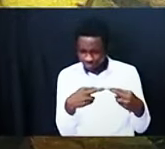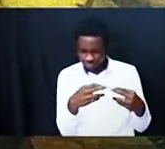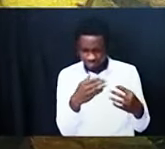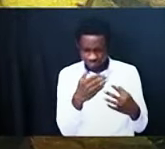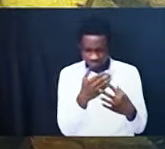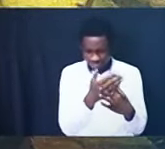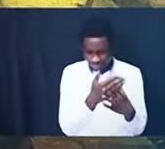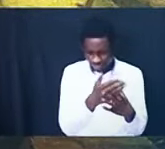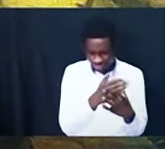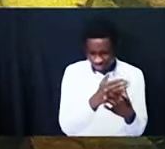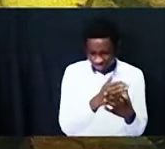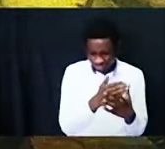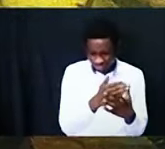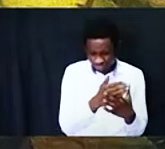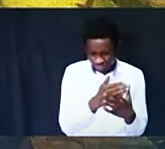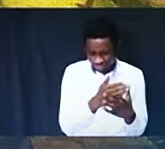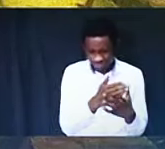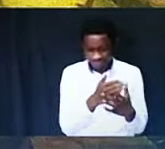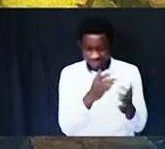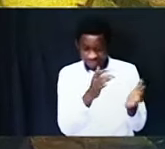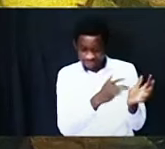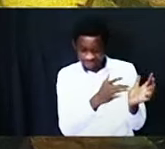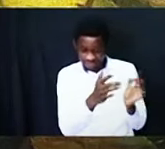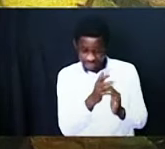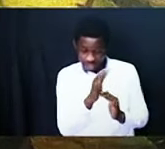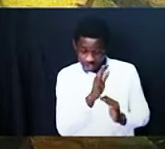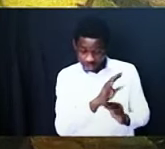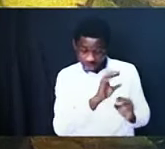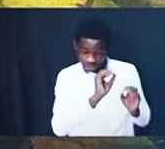between his teaching and his prayer life.